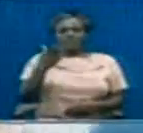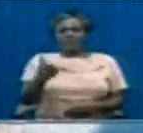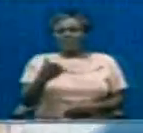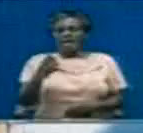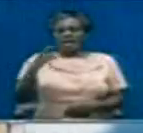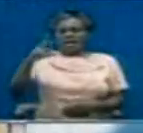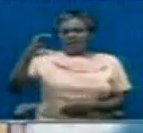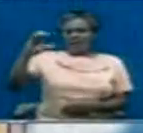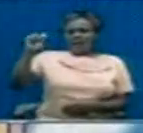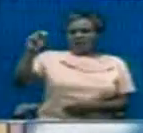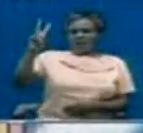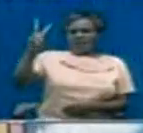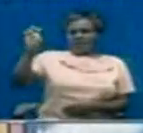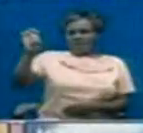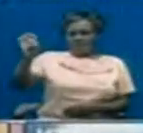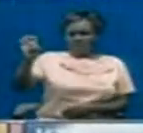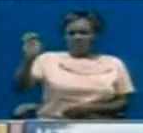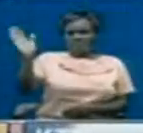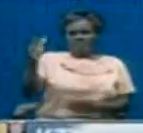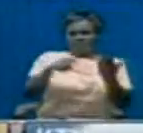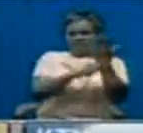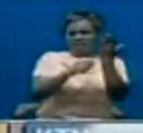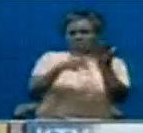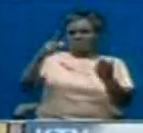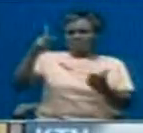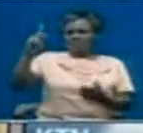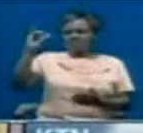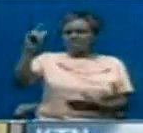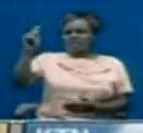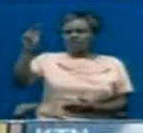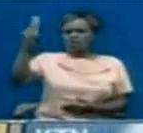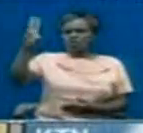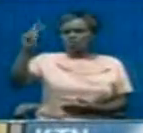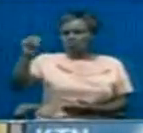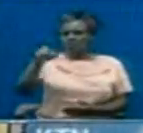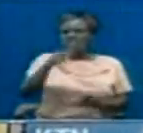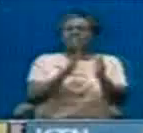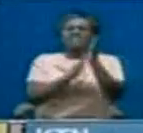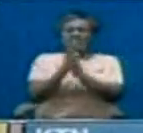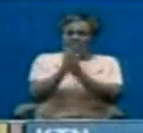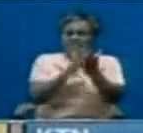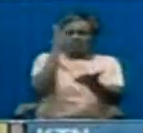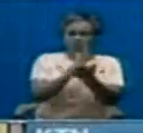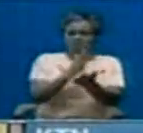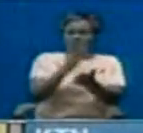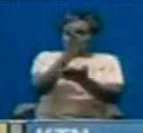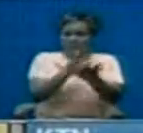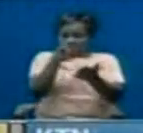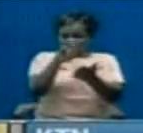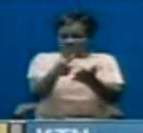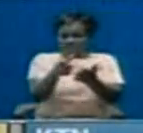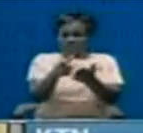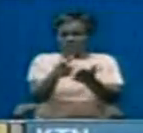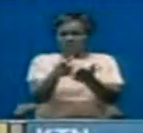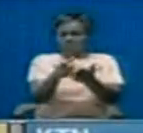Cave at Mount Elgon National Park. So that is very interesting. And of course, the theory is presented that some of those bat caves